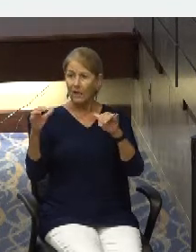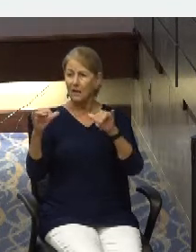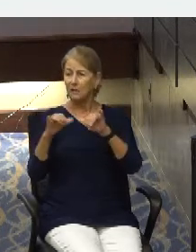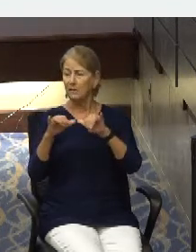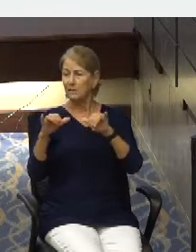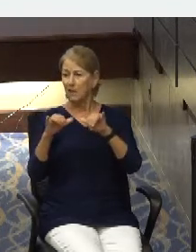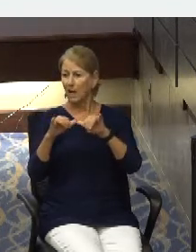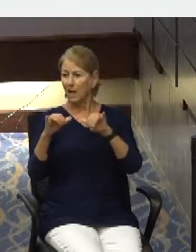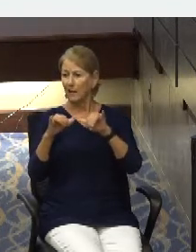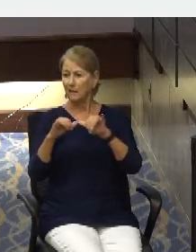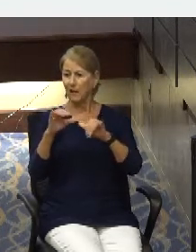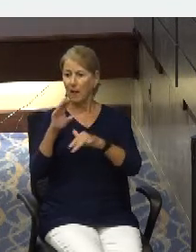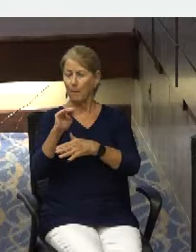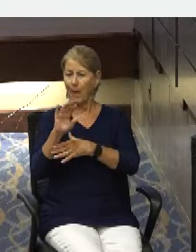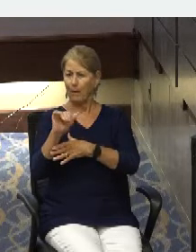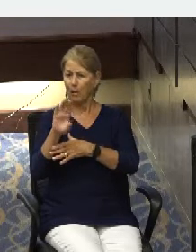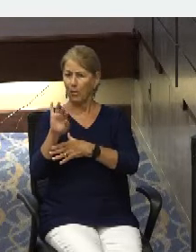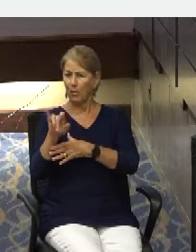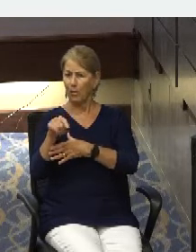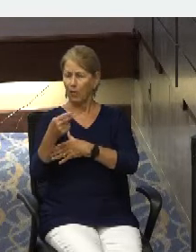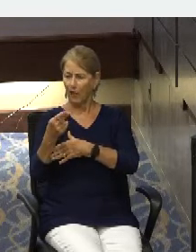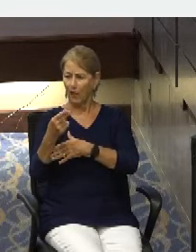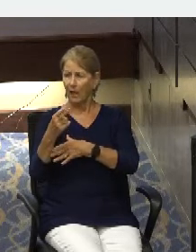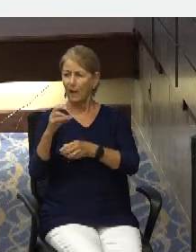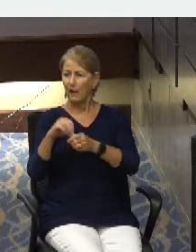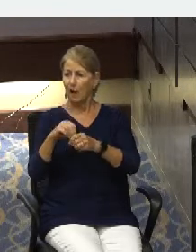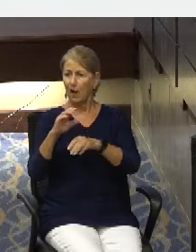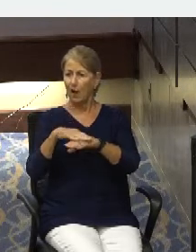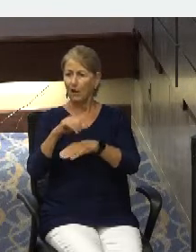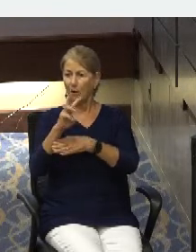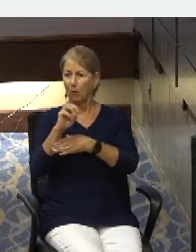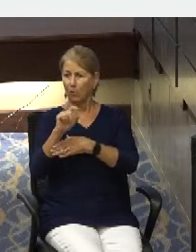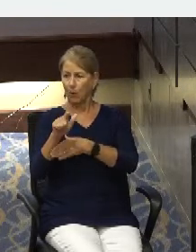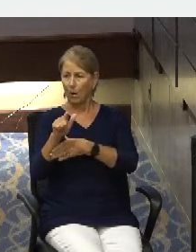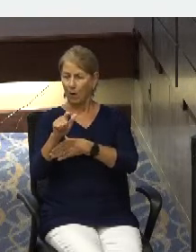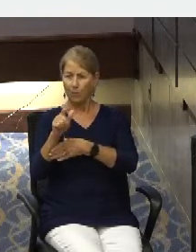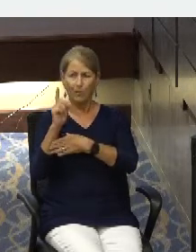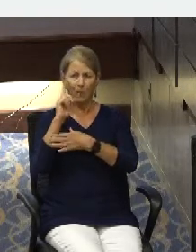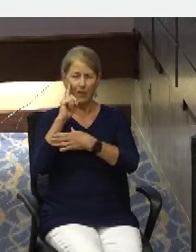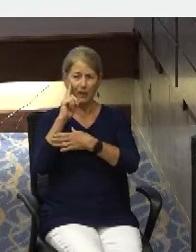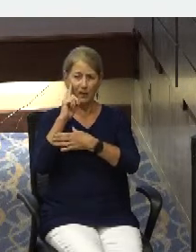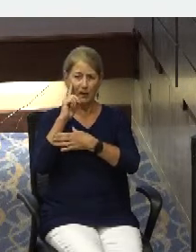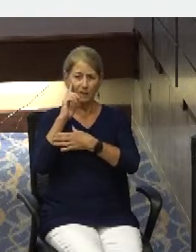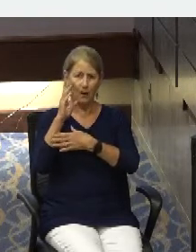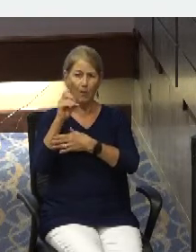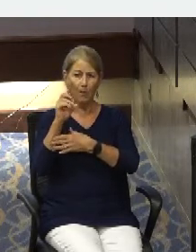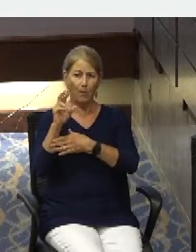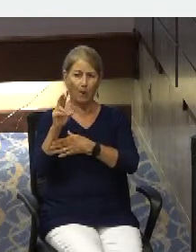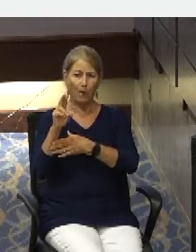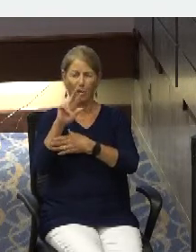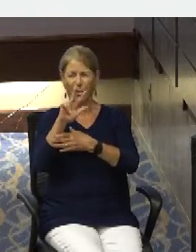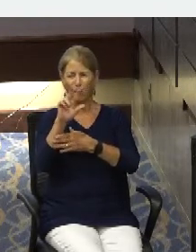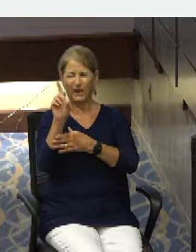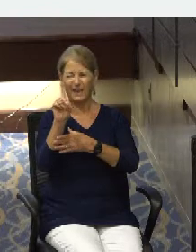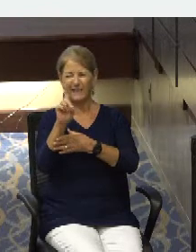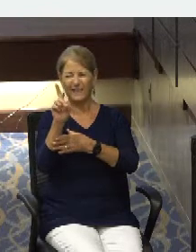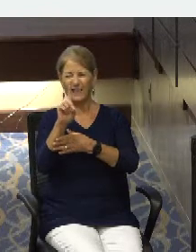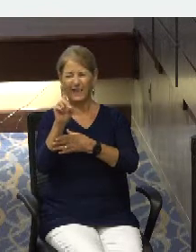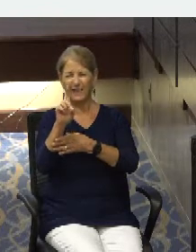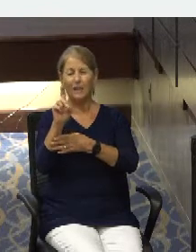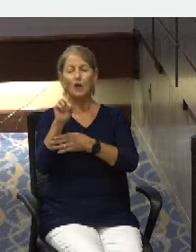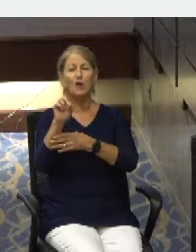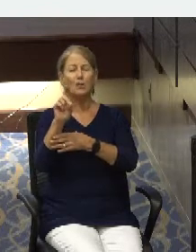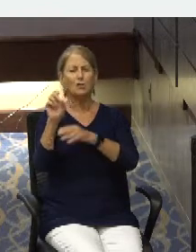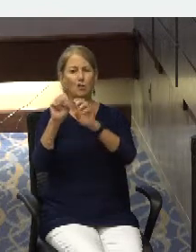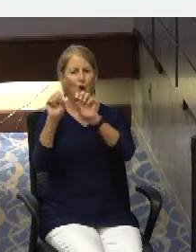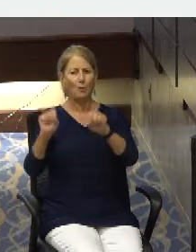could be, we were envisioning something like a bas relief where it would be a three-dimensional sculpture, but that could be